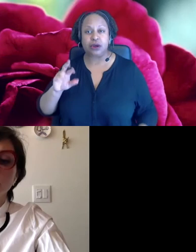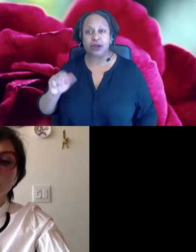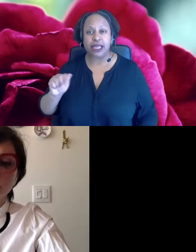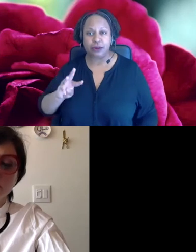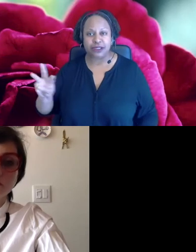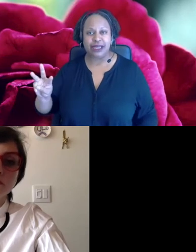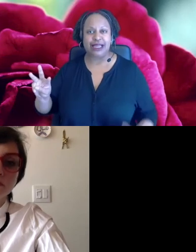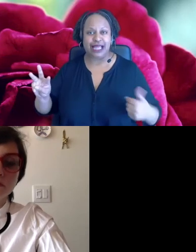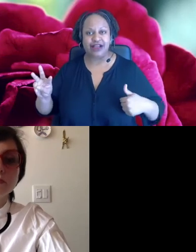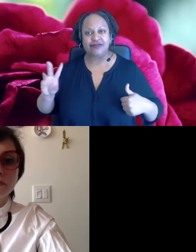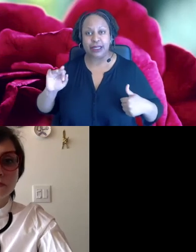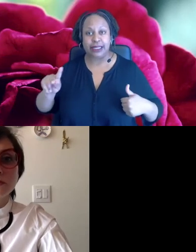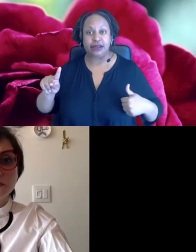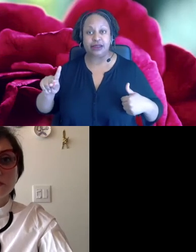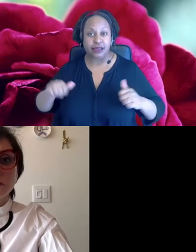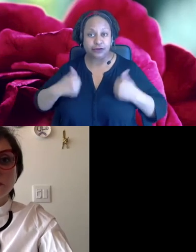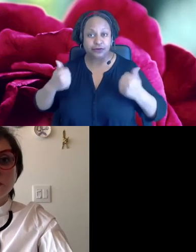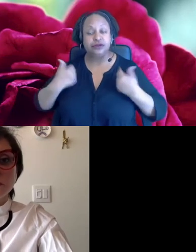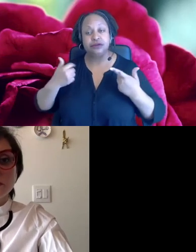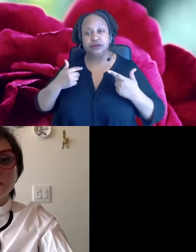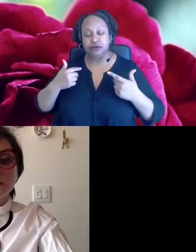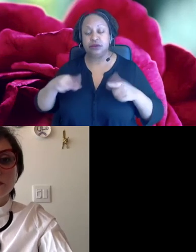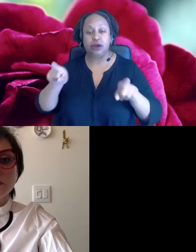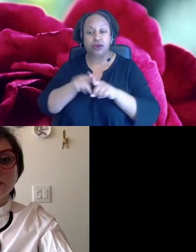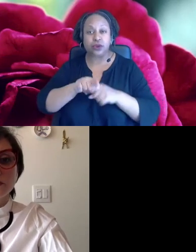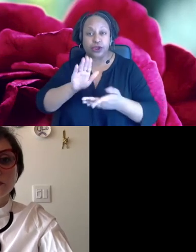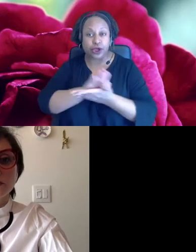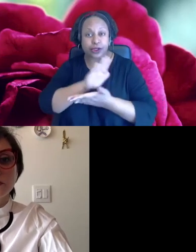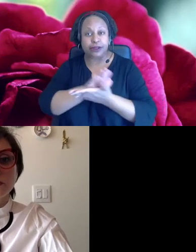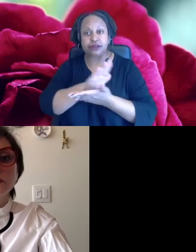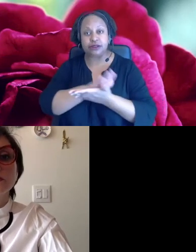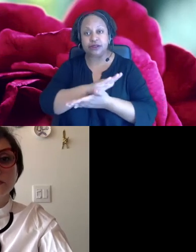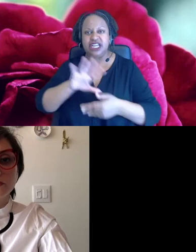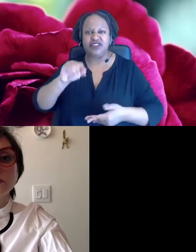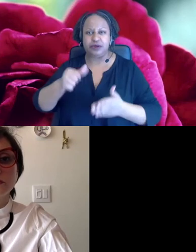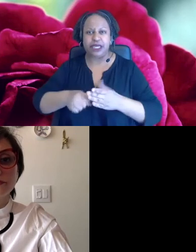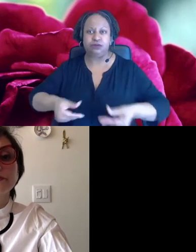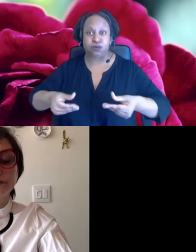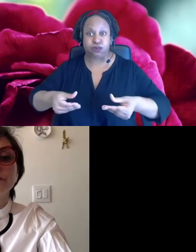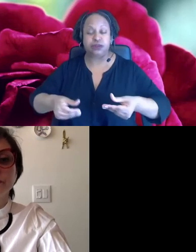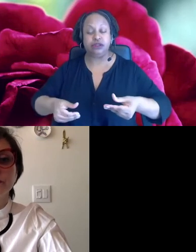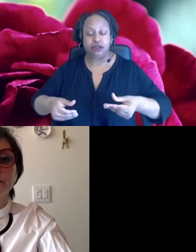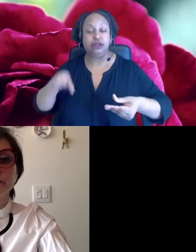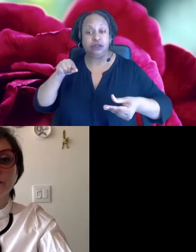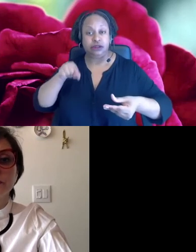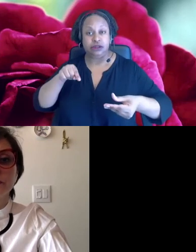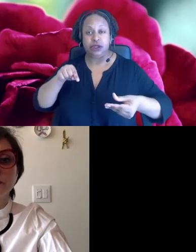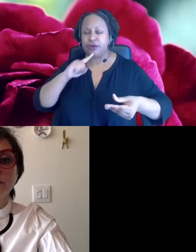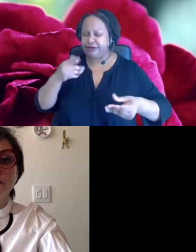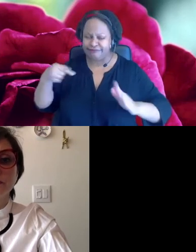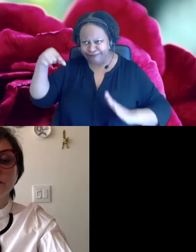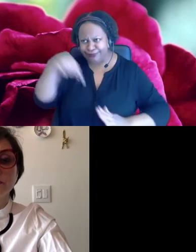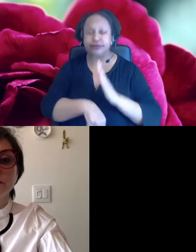provided a link to that. There is that document I referred to, that 50-pager, that really covers